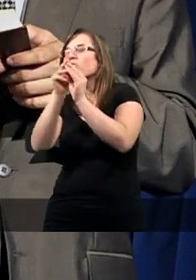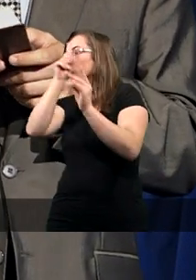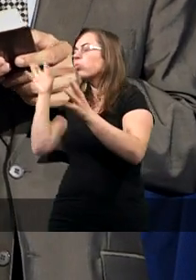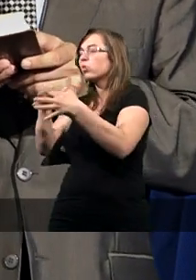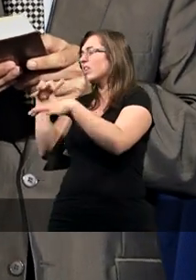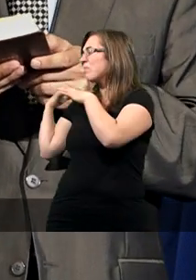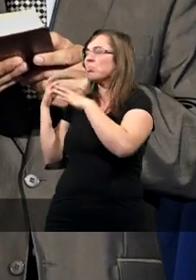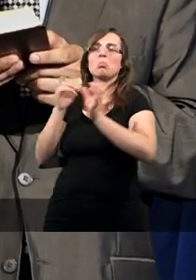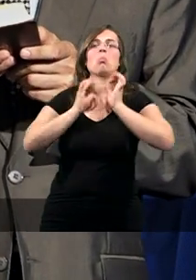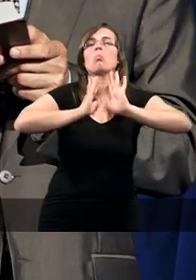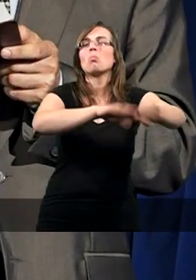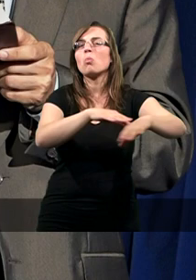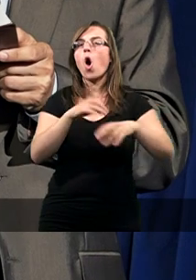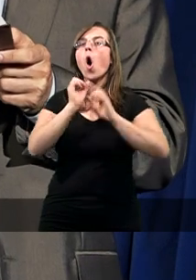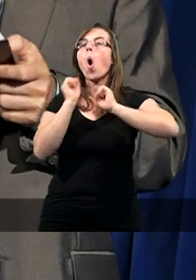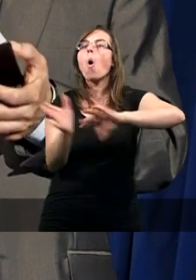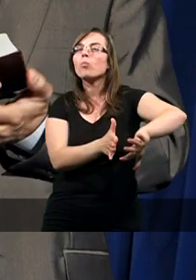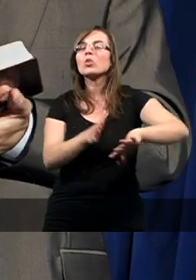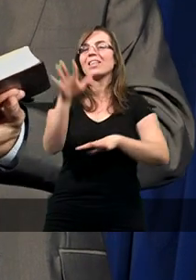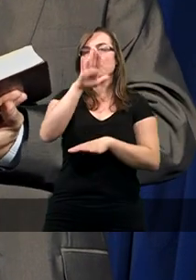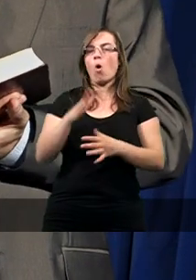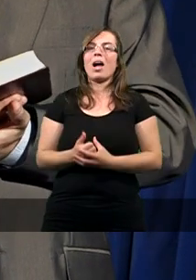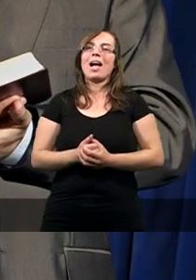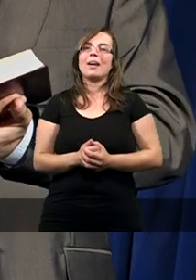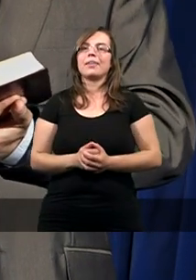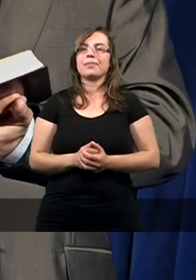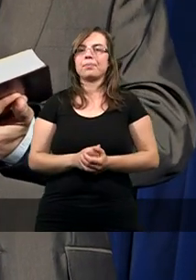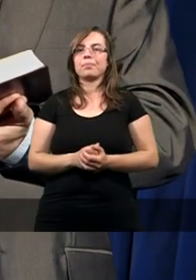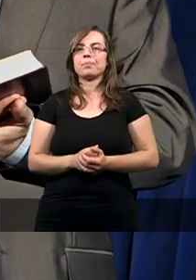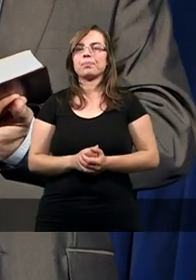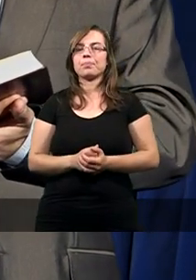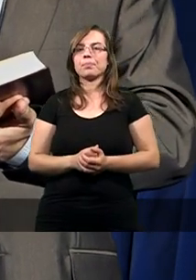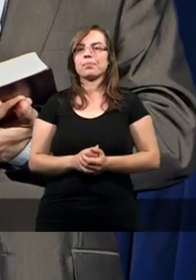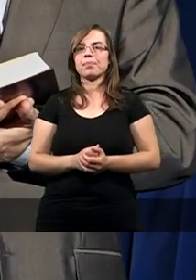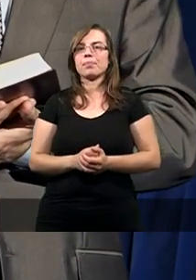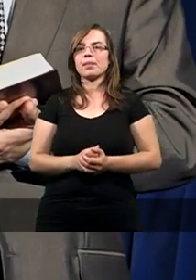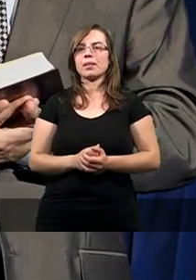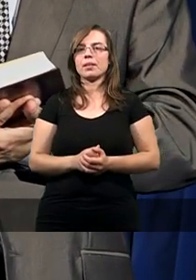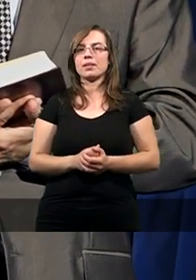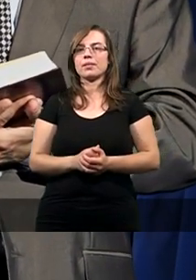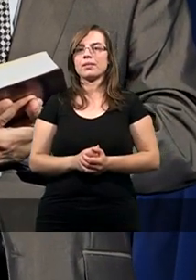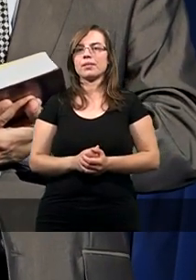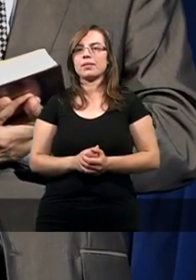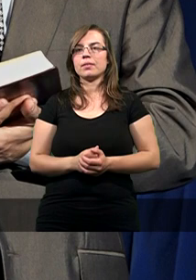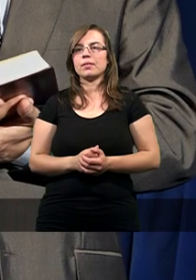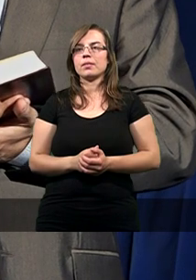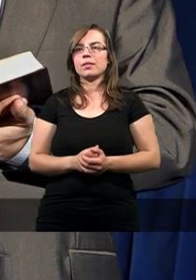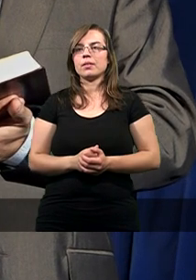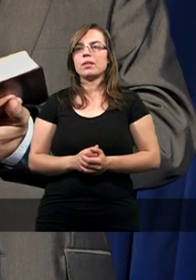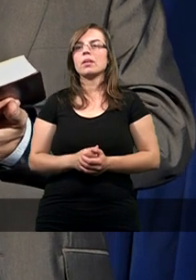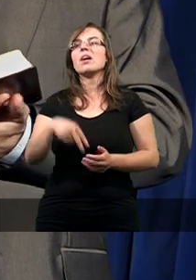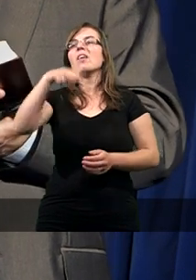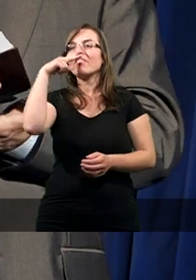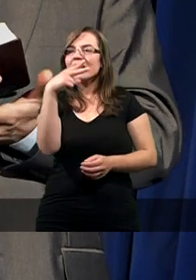go porzucili. Jesus, Mary Magdalene knew nothing in her life after she met Jesus except being at the feet